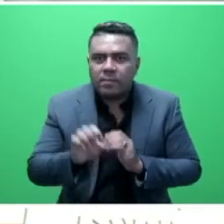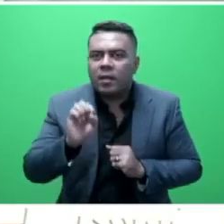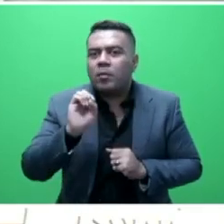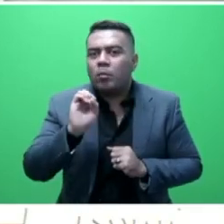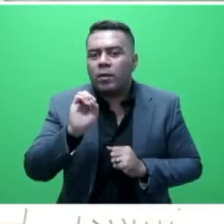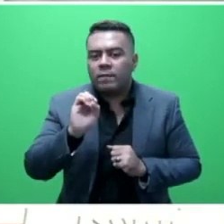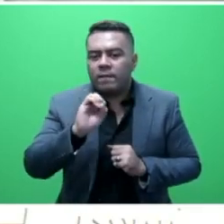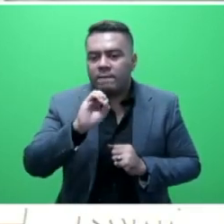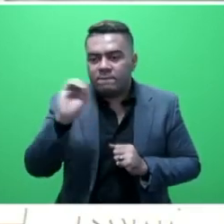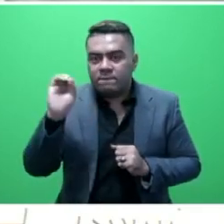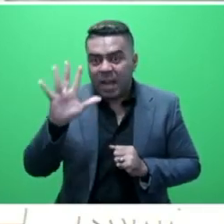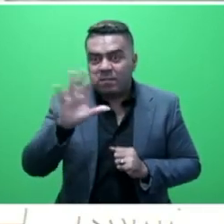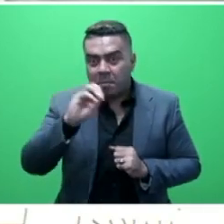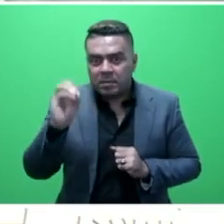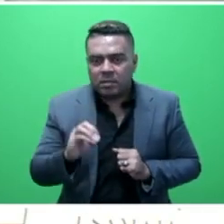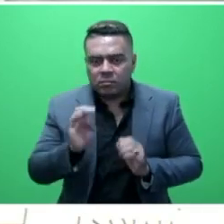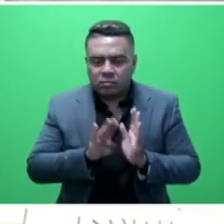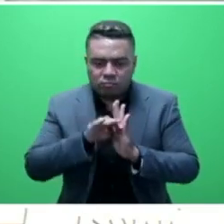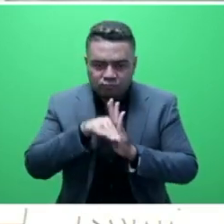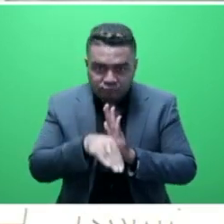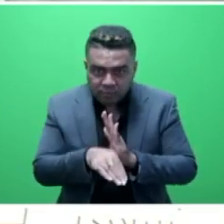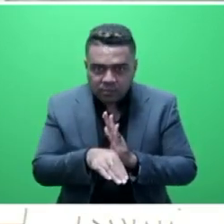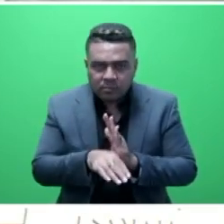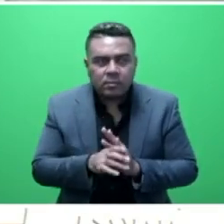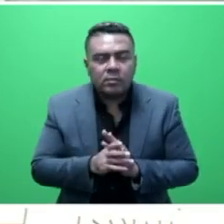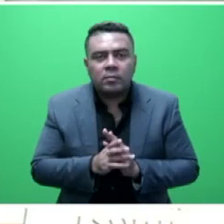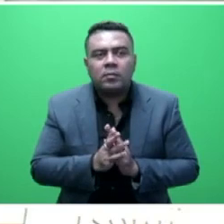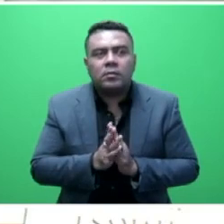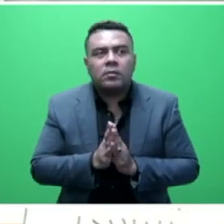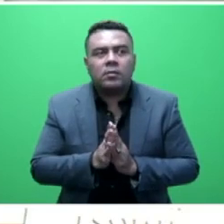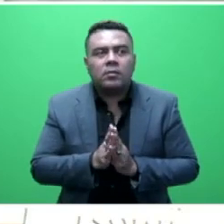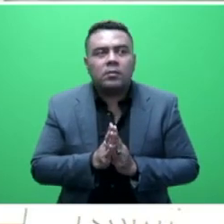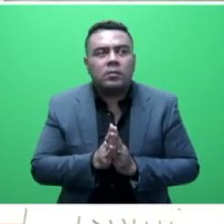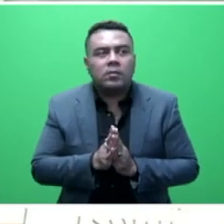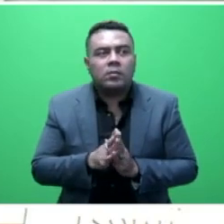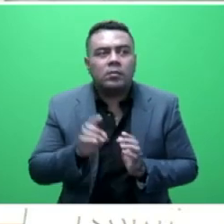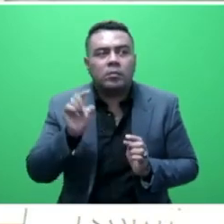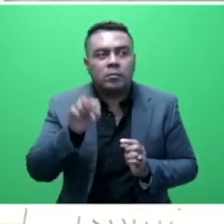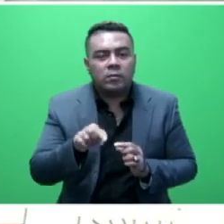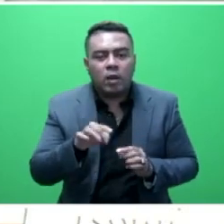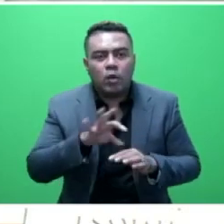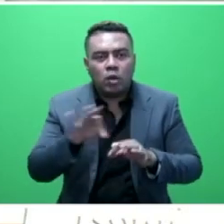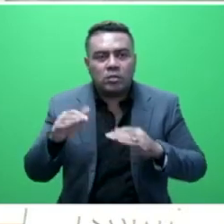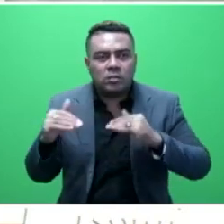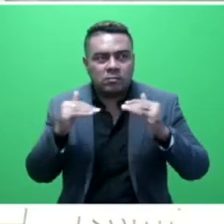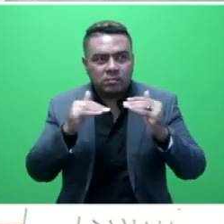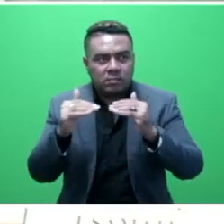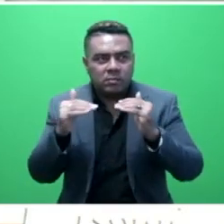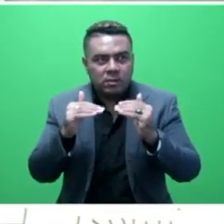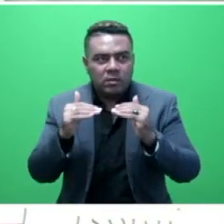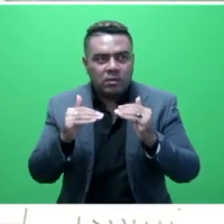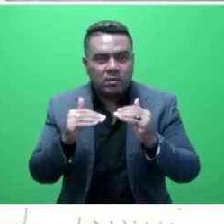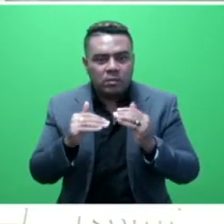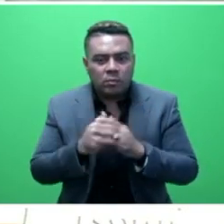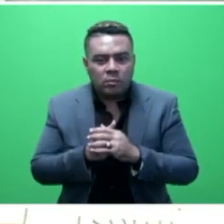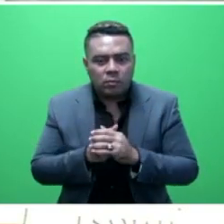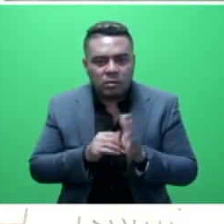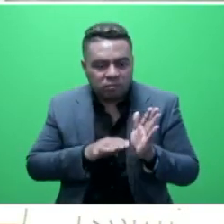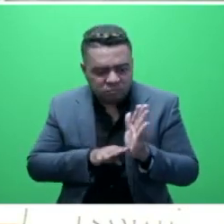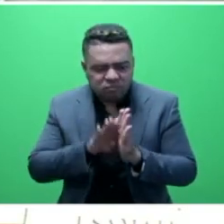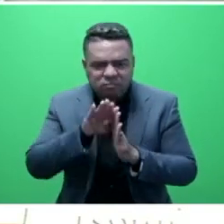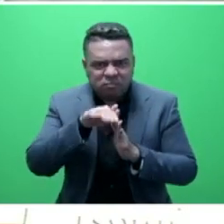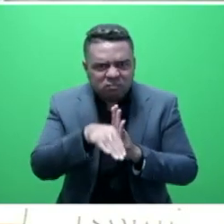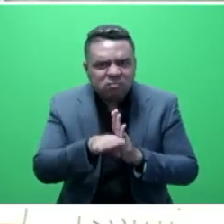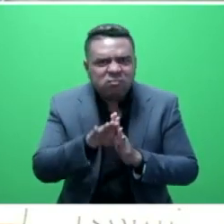years. Any recovery is predicted to be partial and uneven, with muted projections anticipating